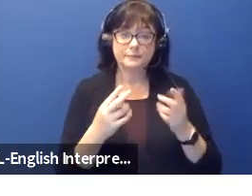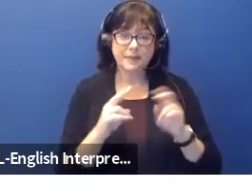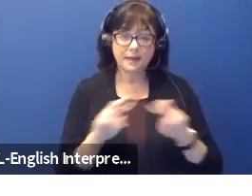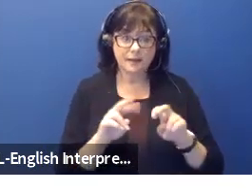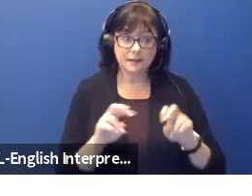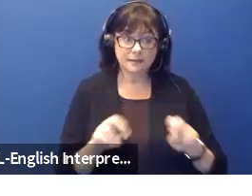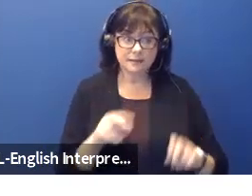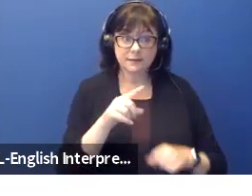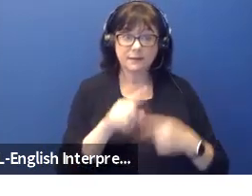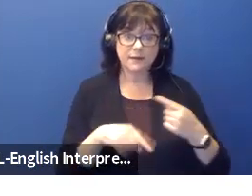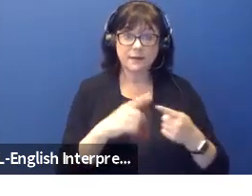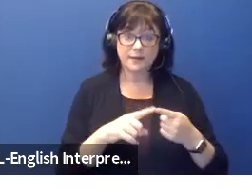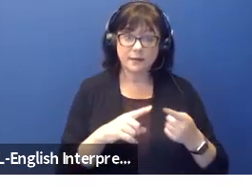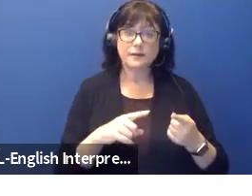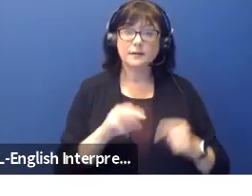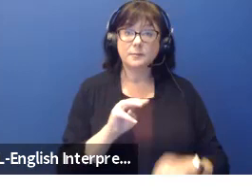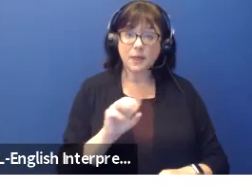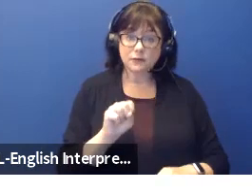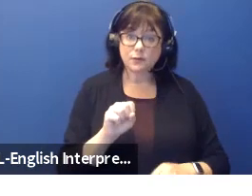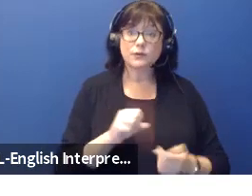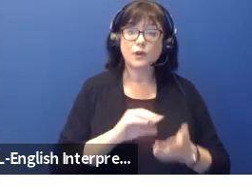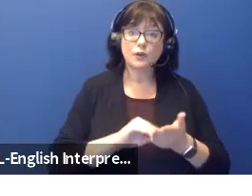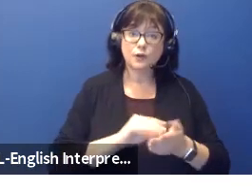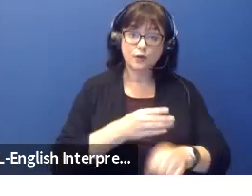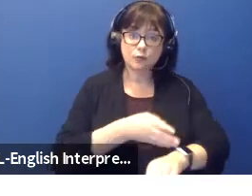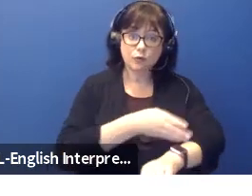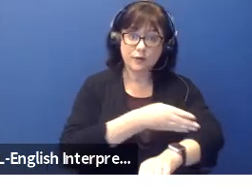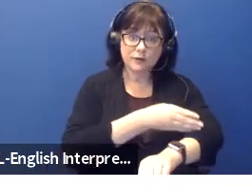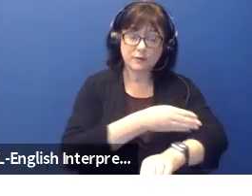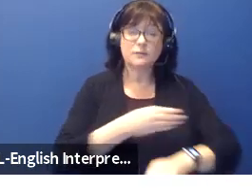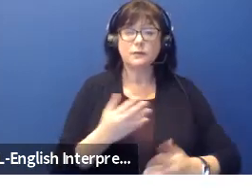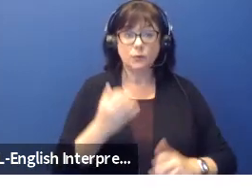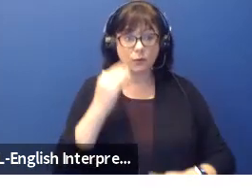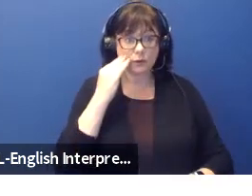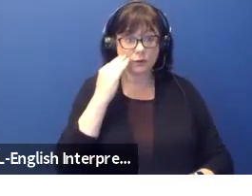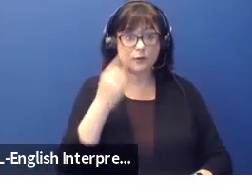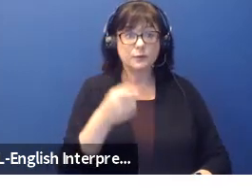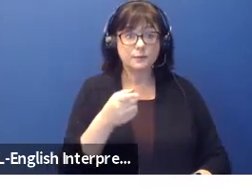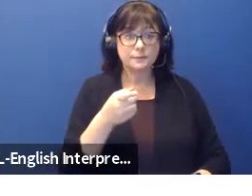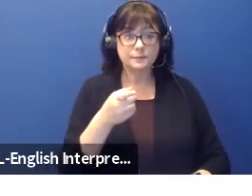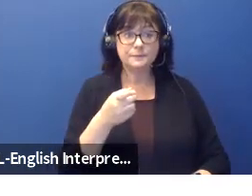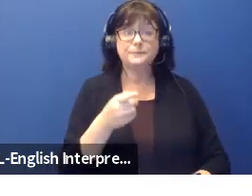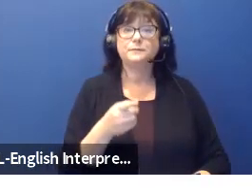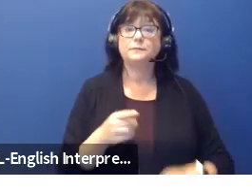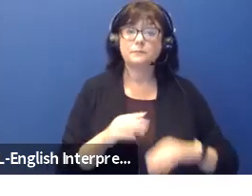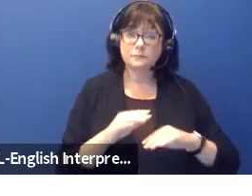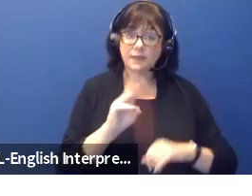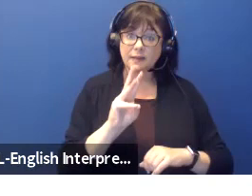milestones and the learner progress measure. Are at least 60% of your learners attaining at least 1